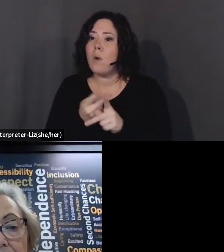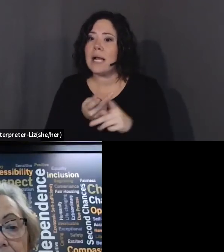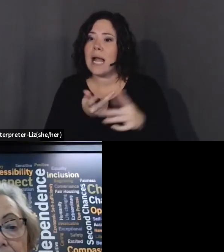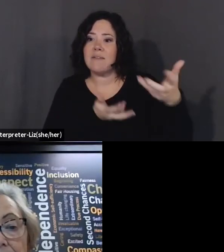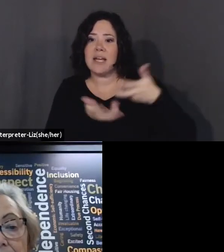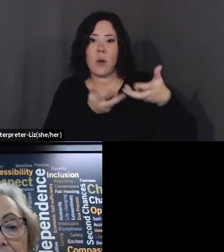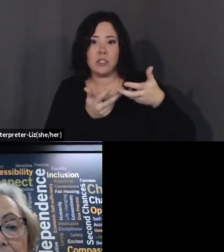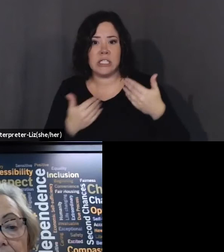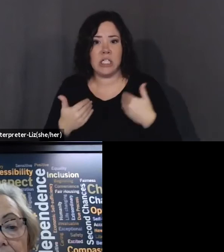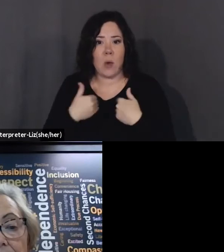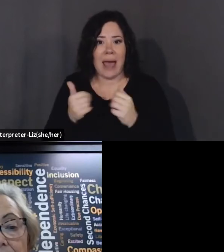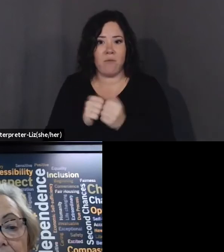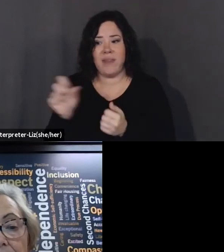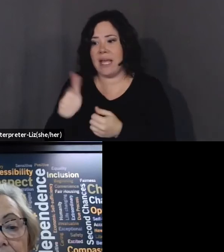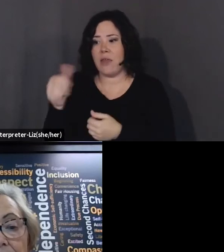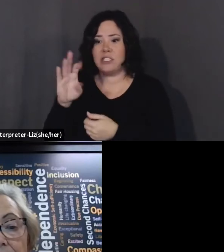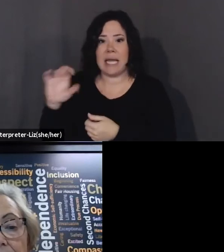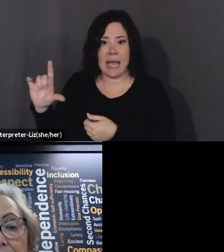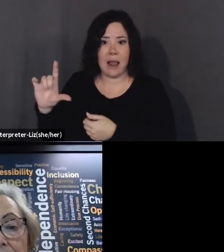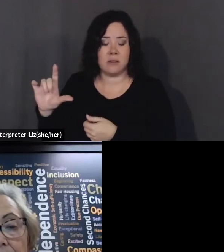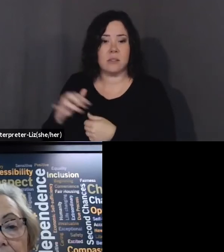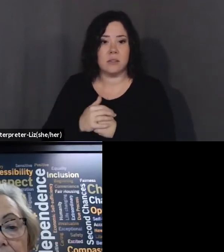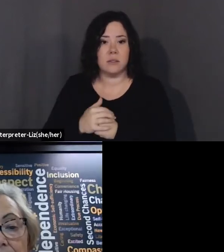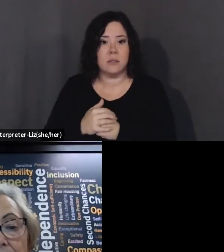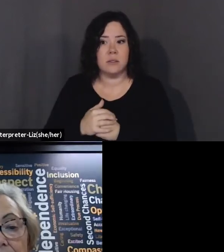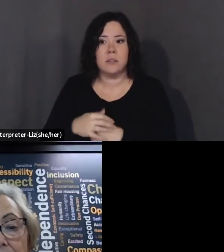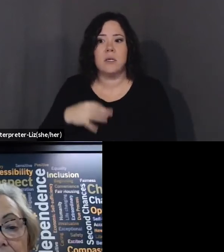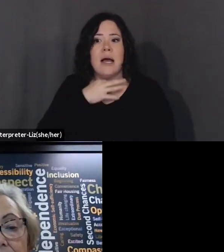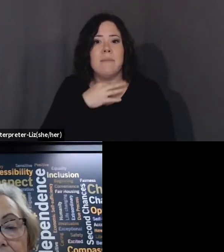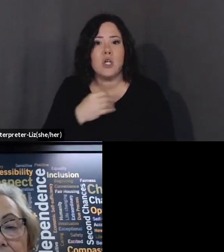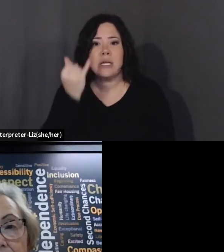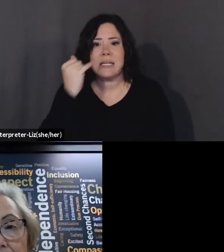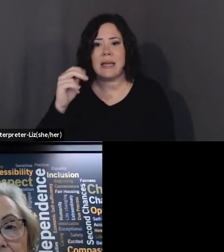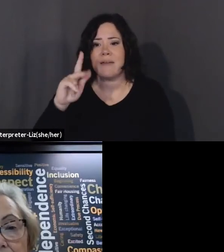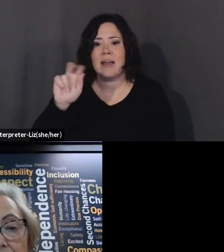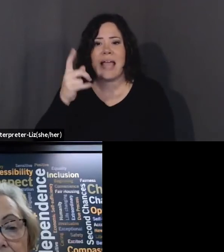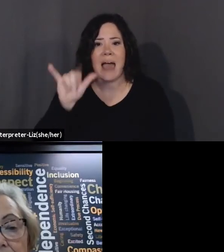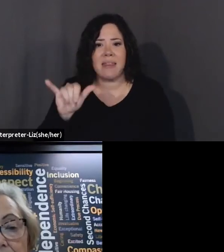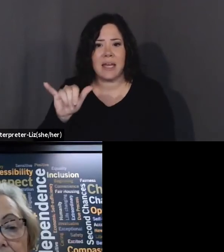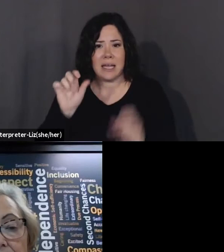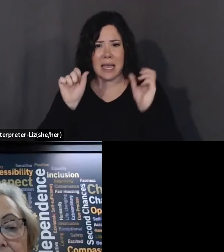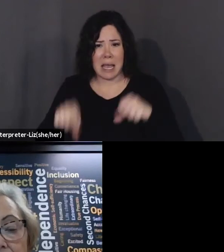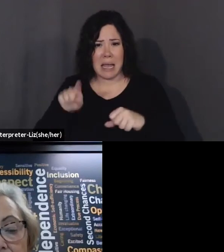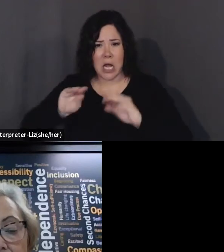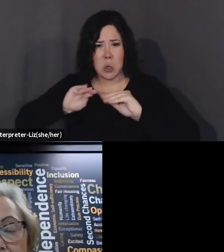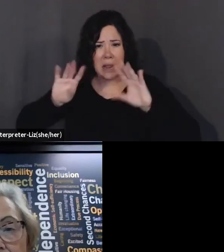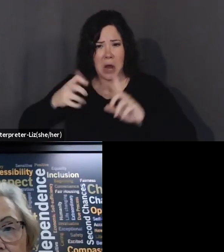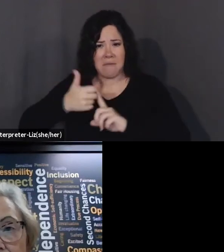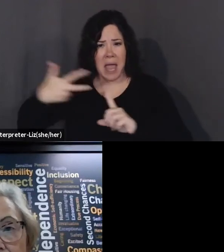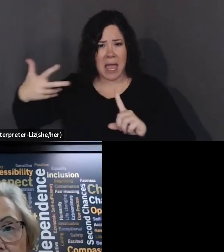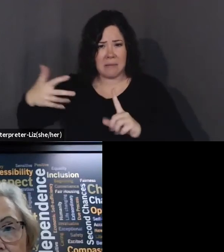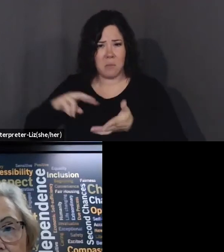have among the other CILs? And I kind of am wondering if Kathy, you can clarify a little bit what you